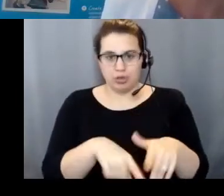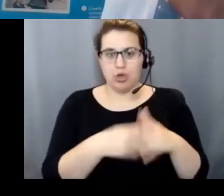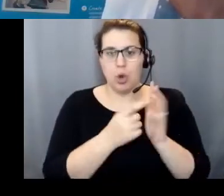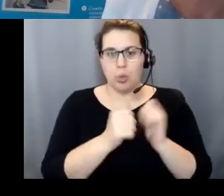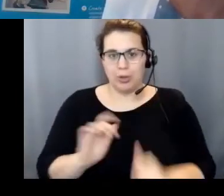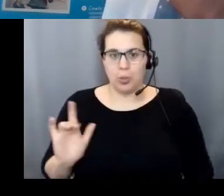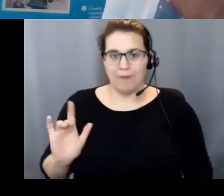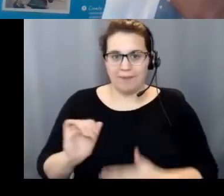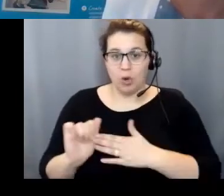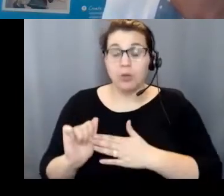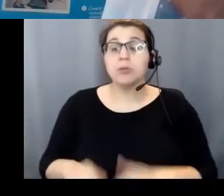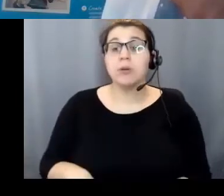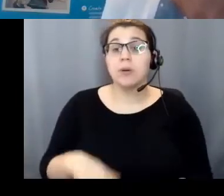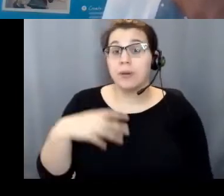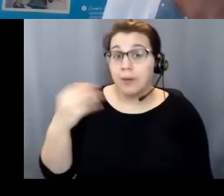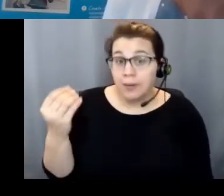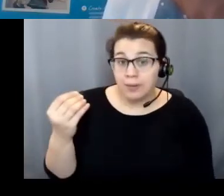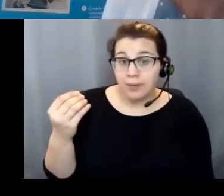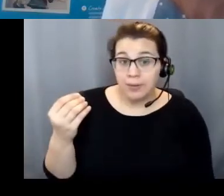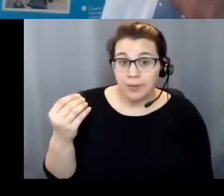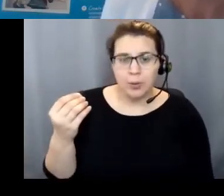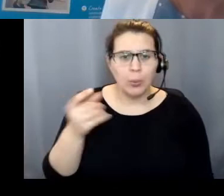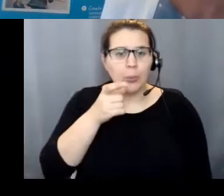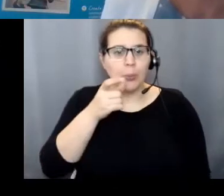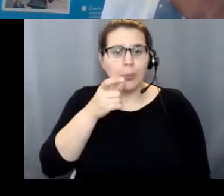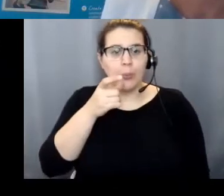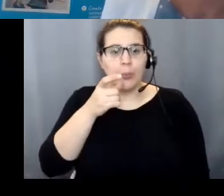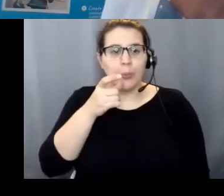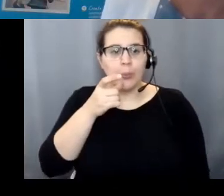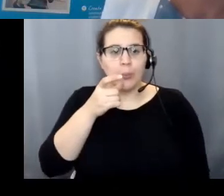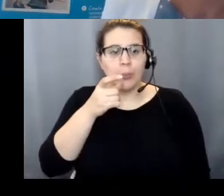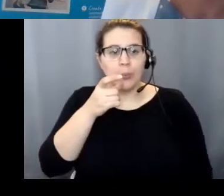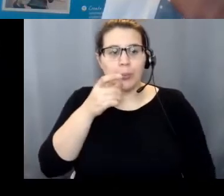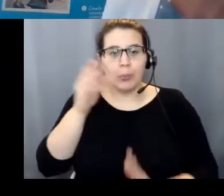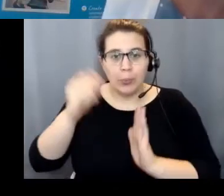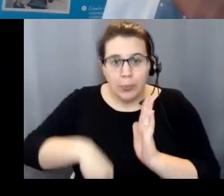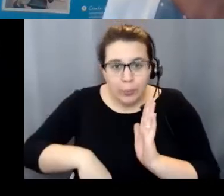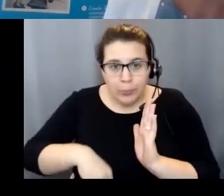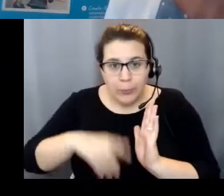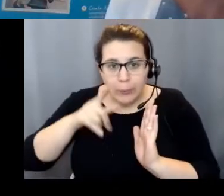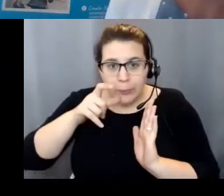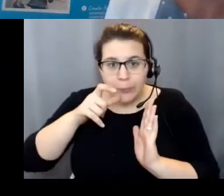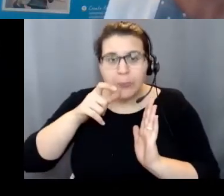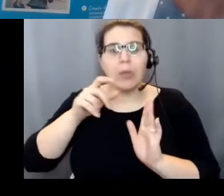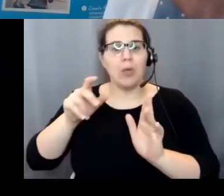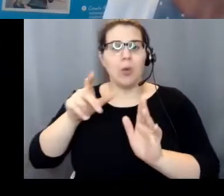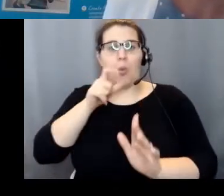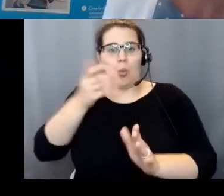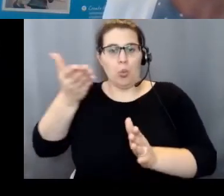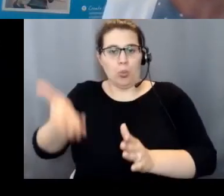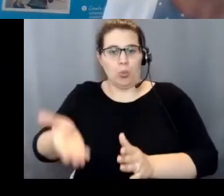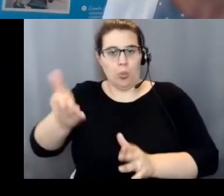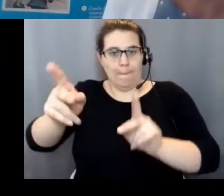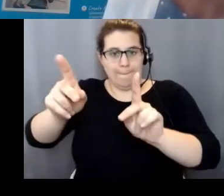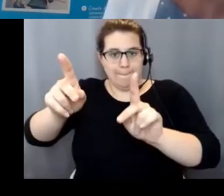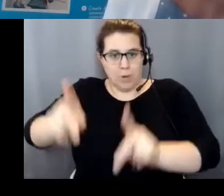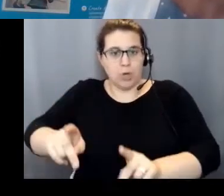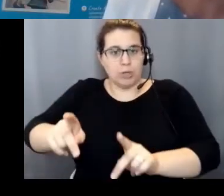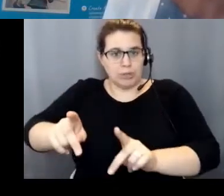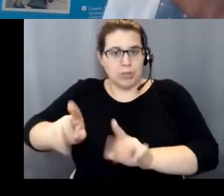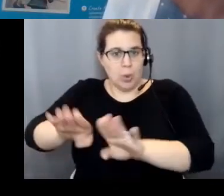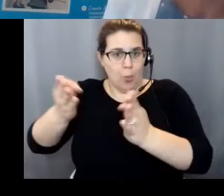who completes the enrollment, the Federal ABLE Act requires the person opening the account be either one,